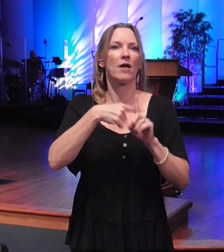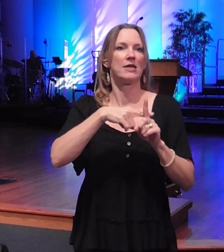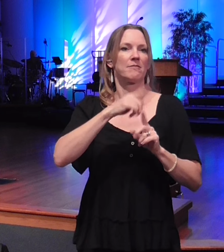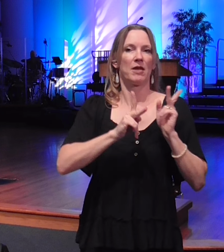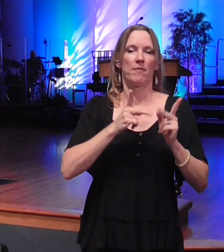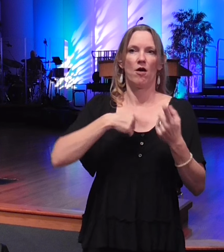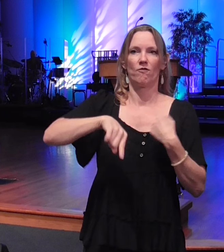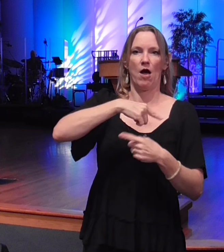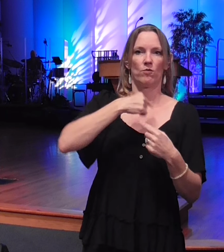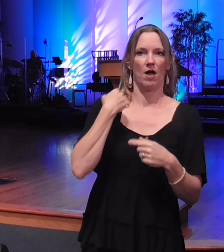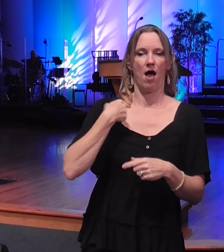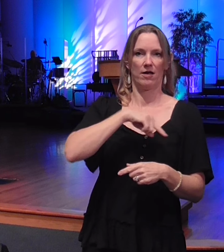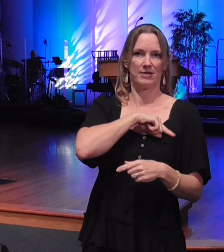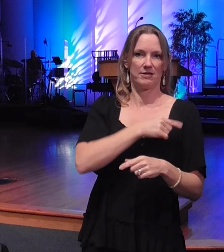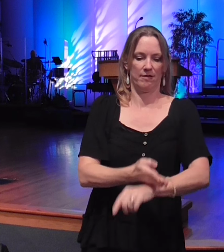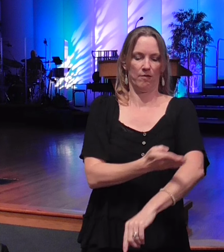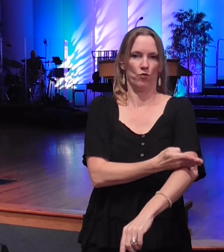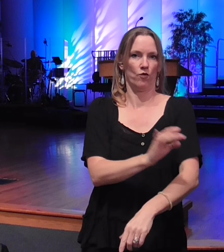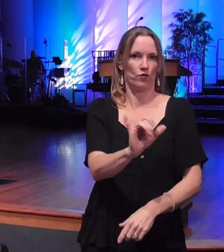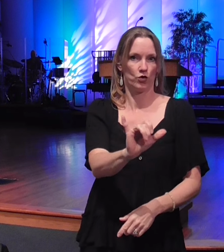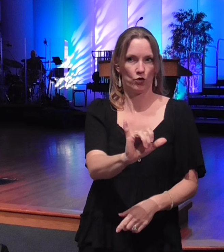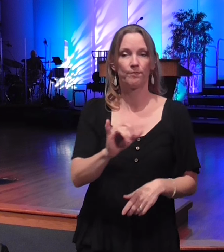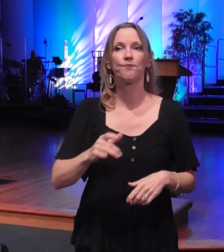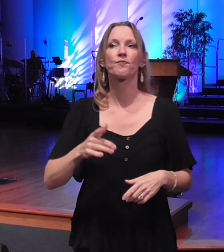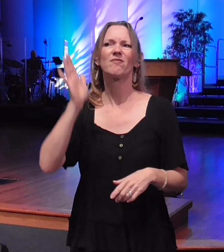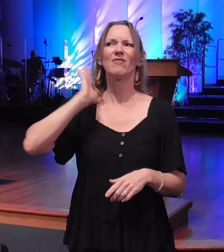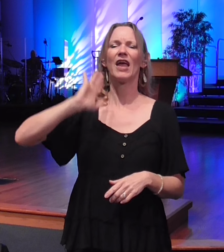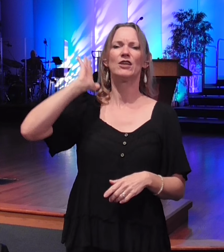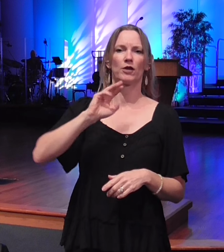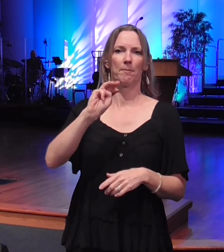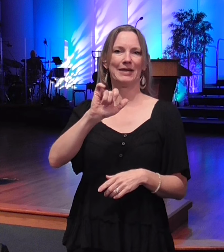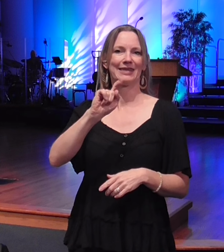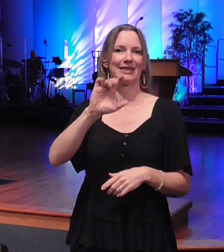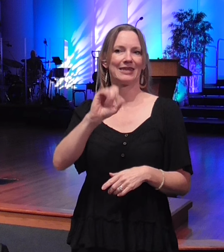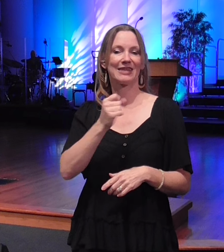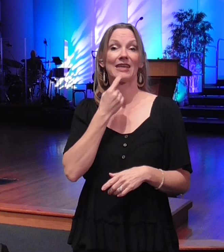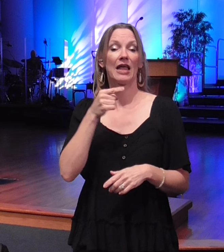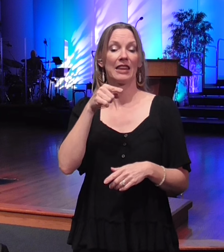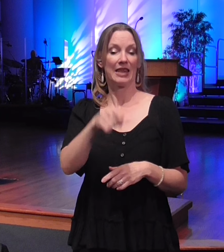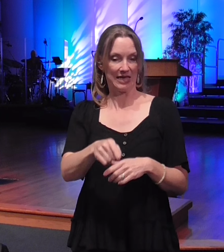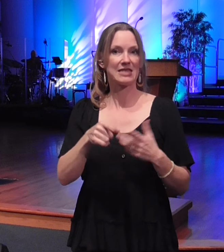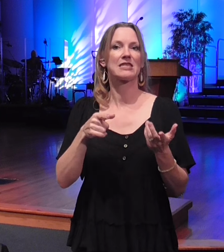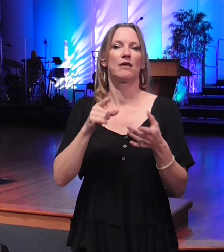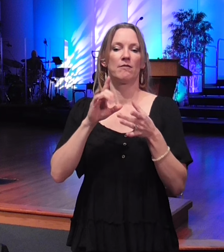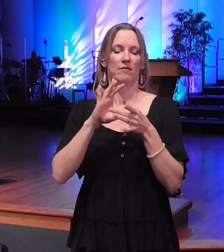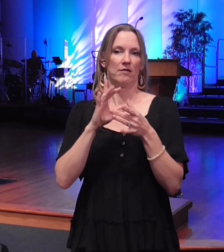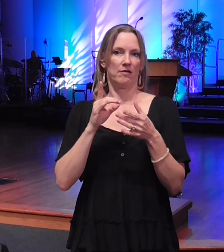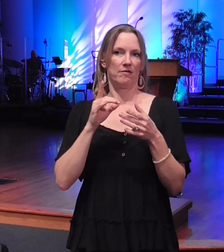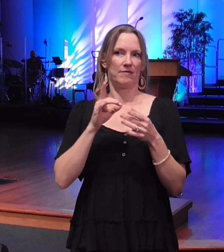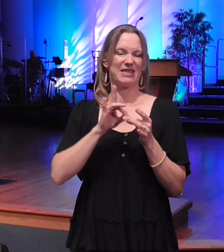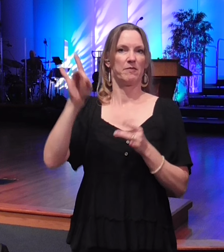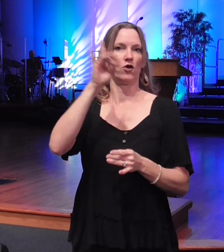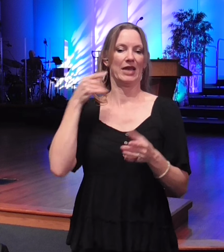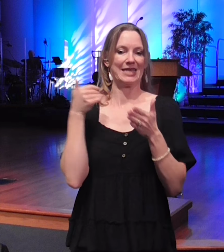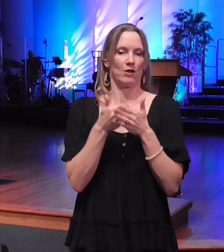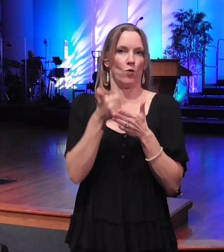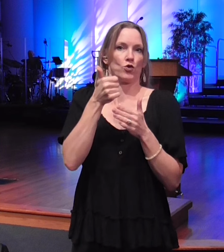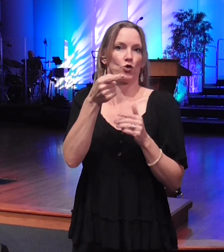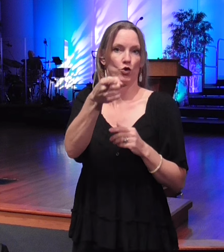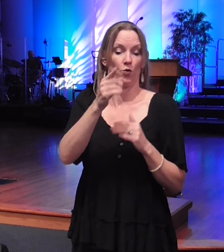world all around us. The ancient mystics said that this presence is nearer to you than your very